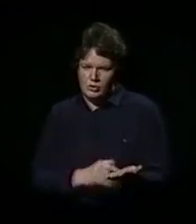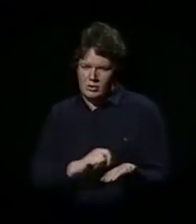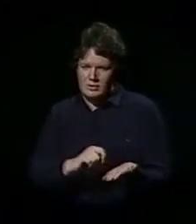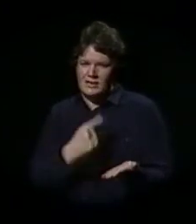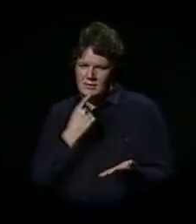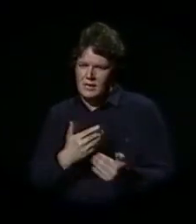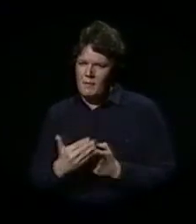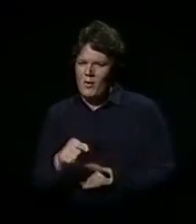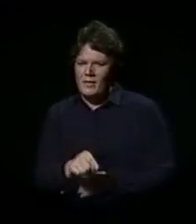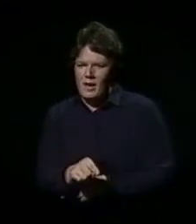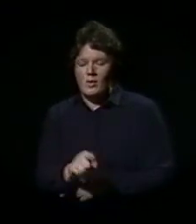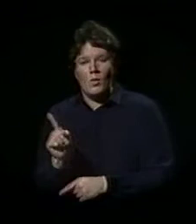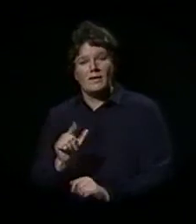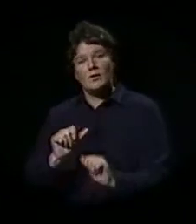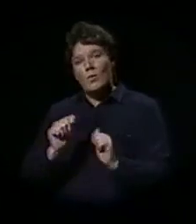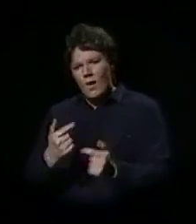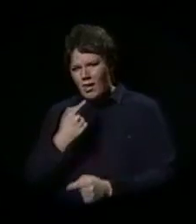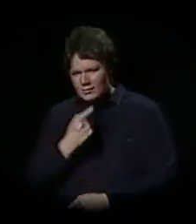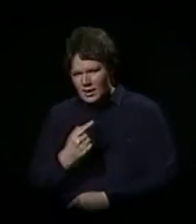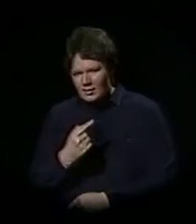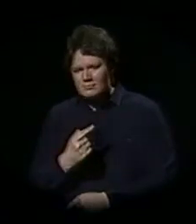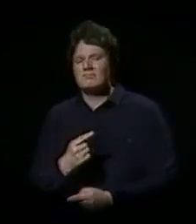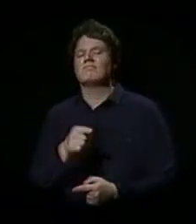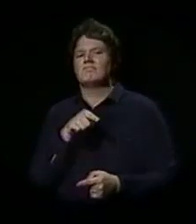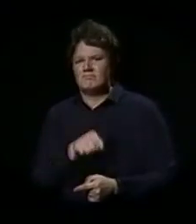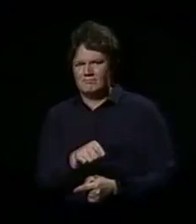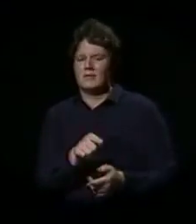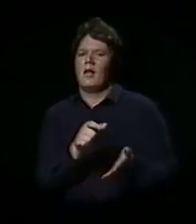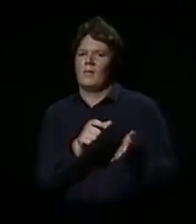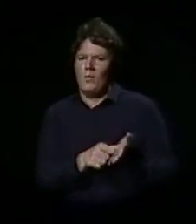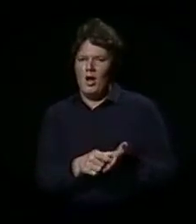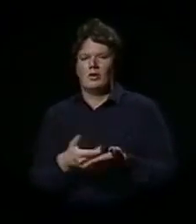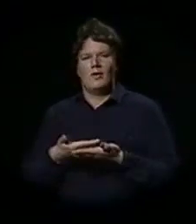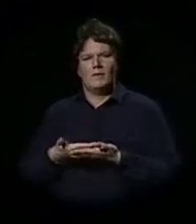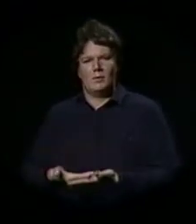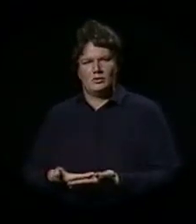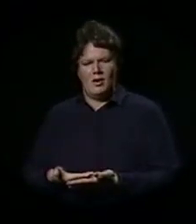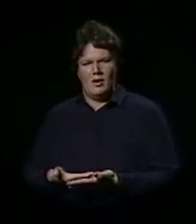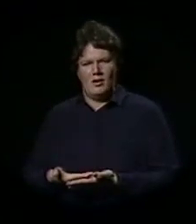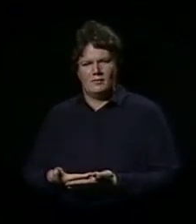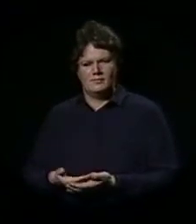Whatever is well said, one of them declares, is the word of the Buddha.